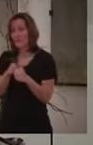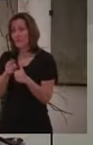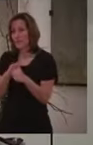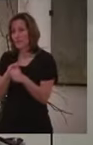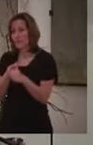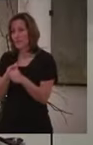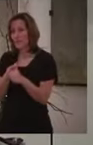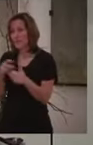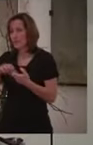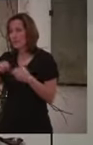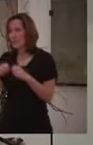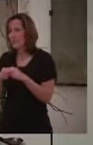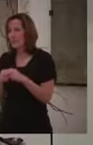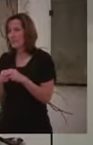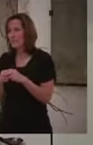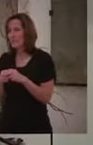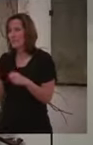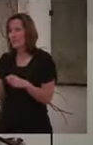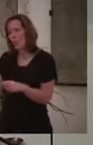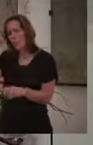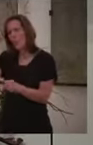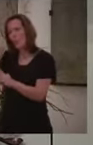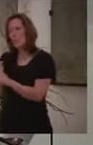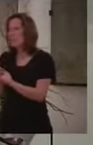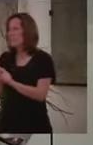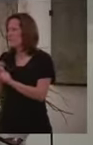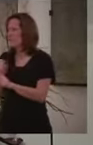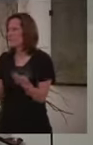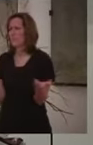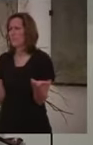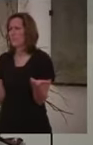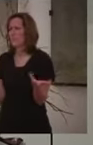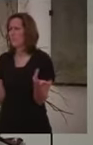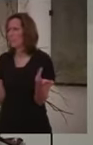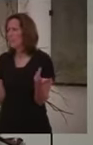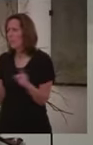First of all is the issue of where faith comes from.